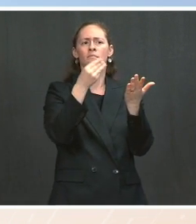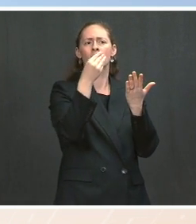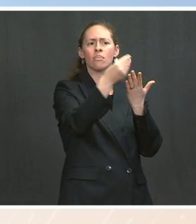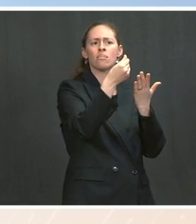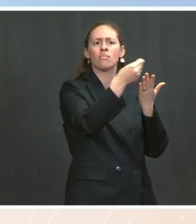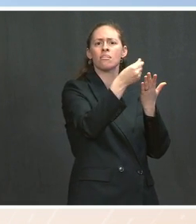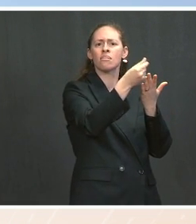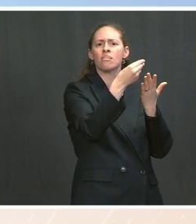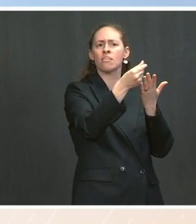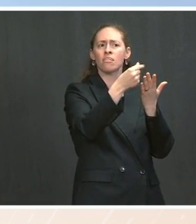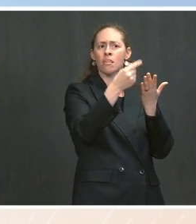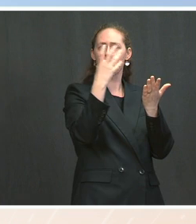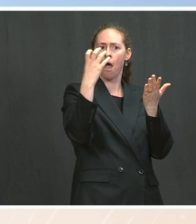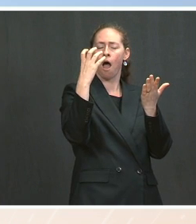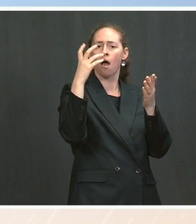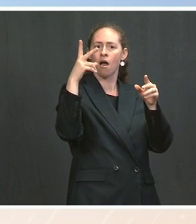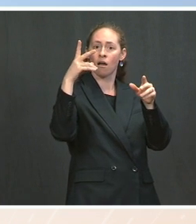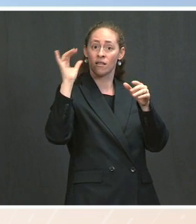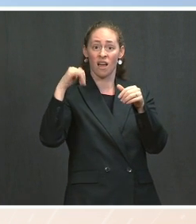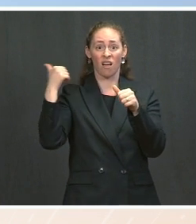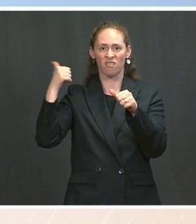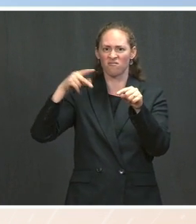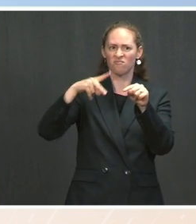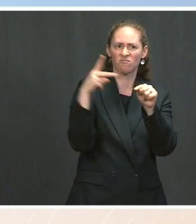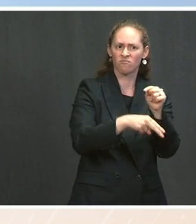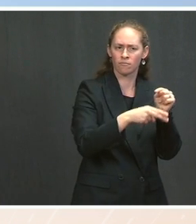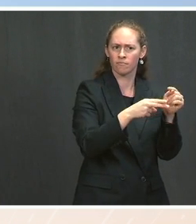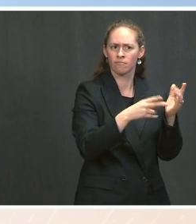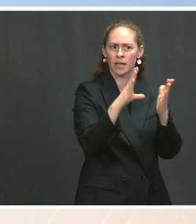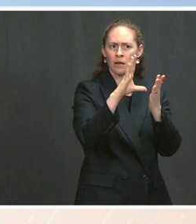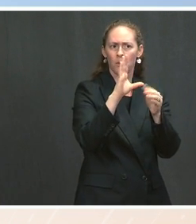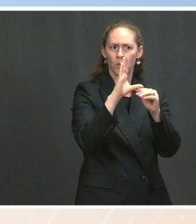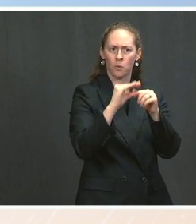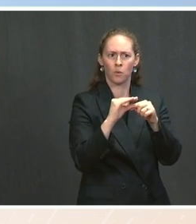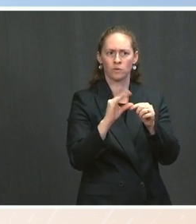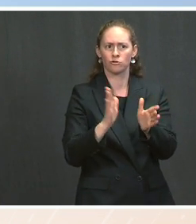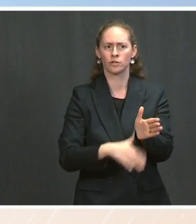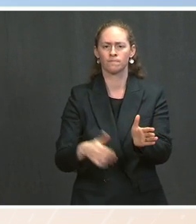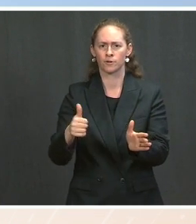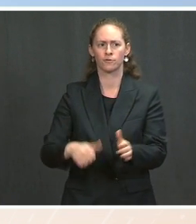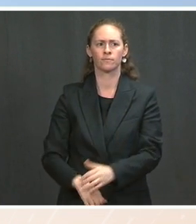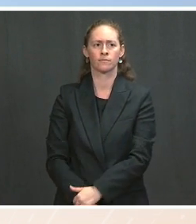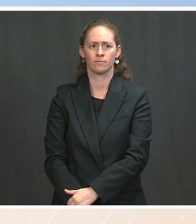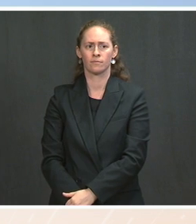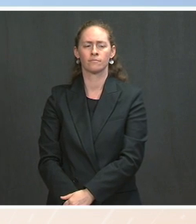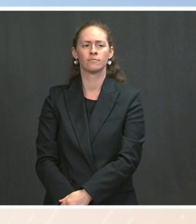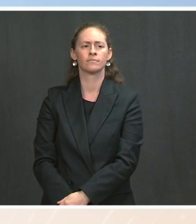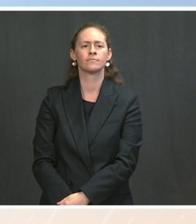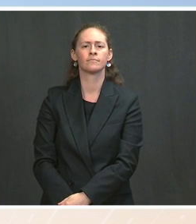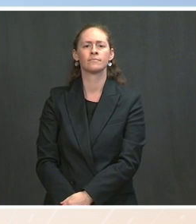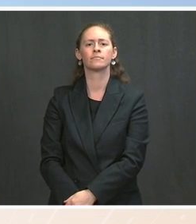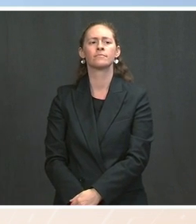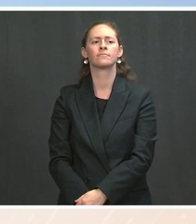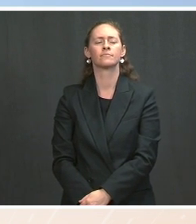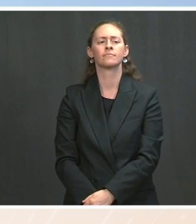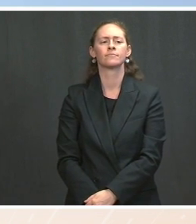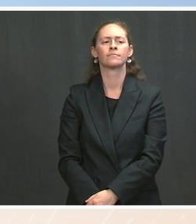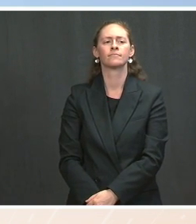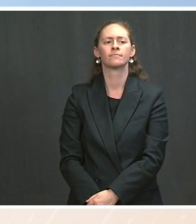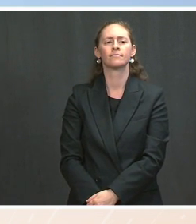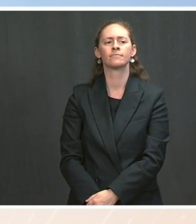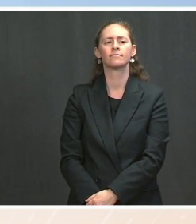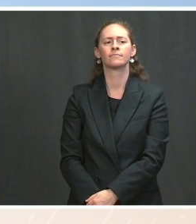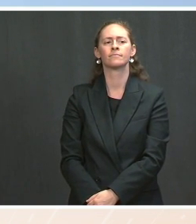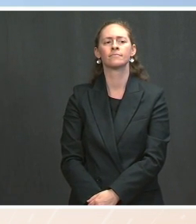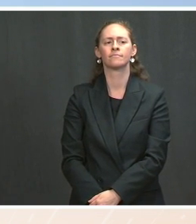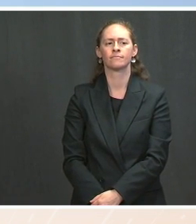president's proposed budget a week from today. Buckle up. I know it's a big day for Reuters those days. And I'm not going to get too far ahead of that. But